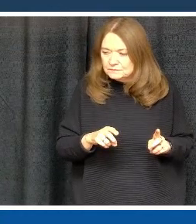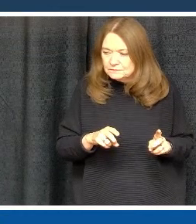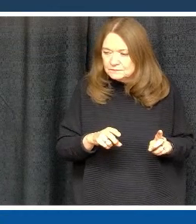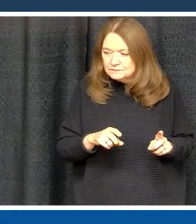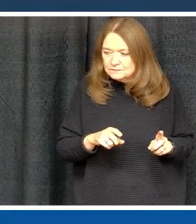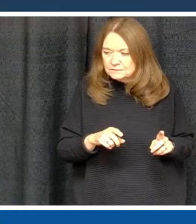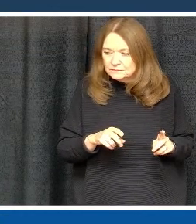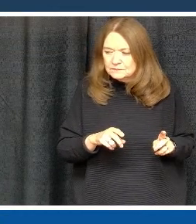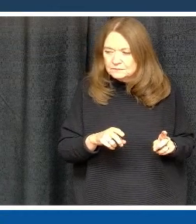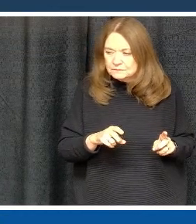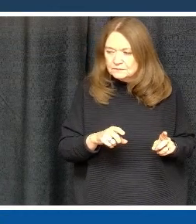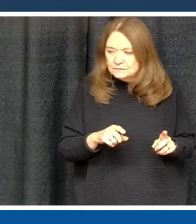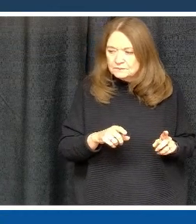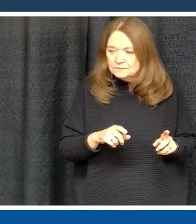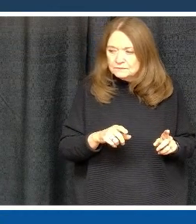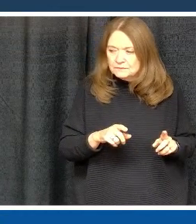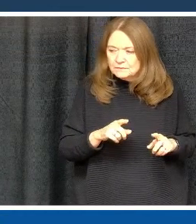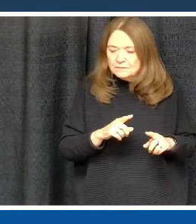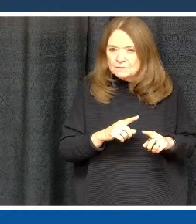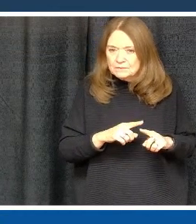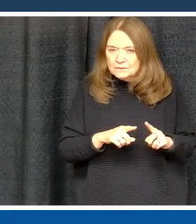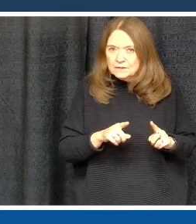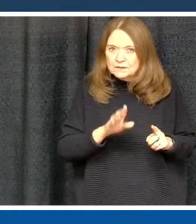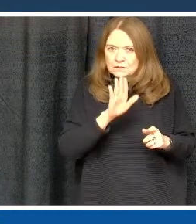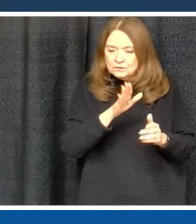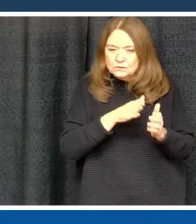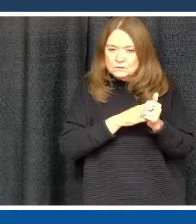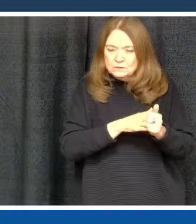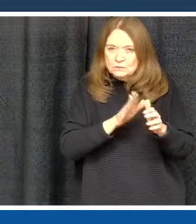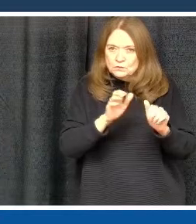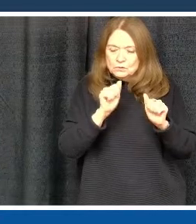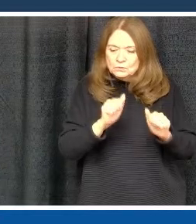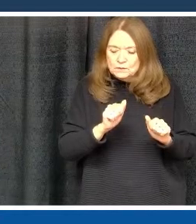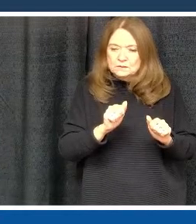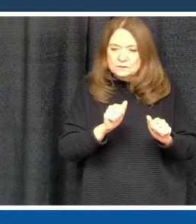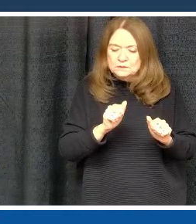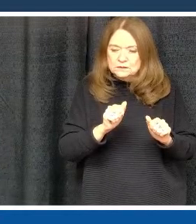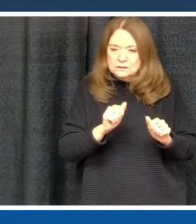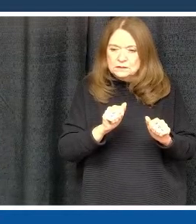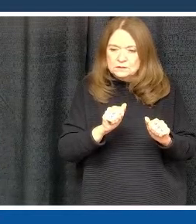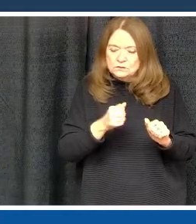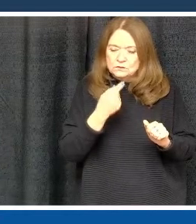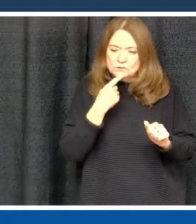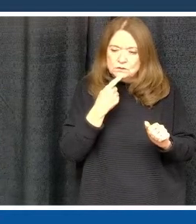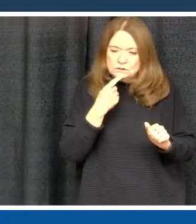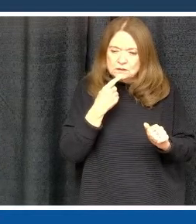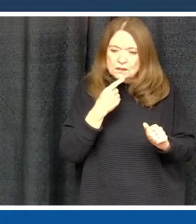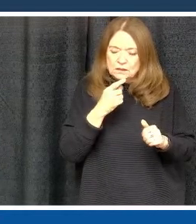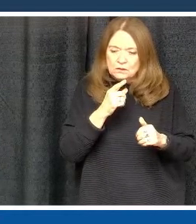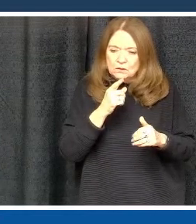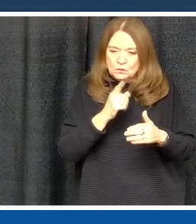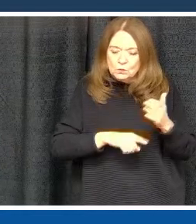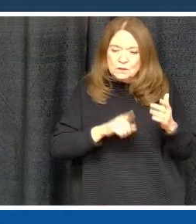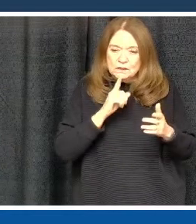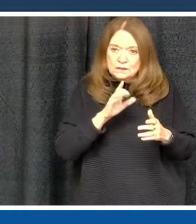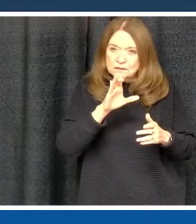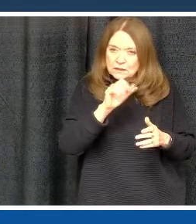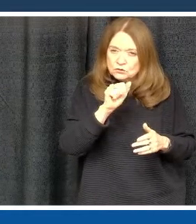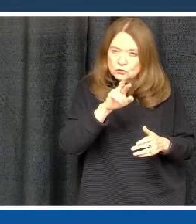your leadership, your ability to make a stand, say what it is, and you're